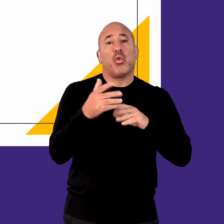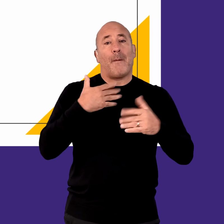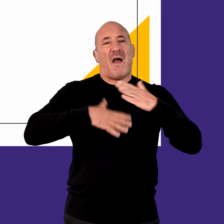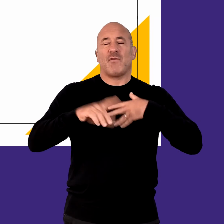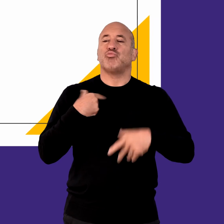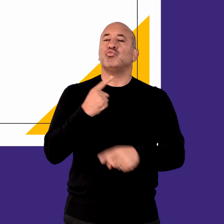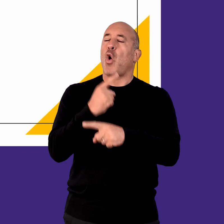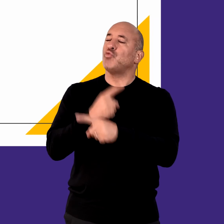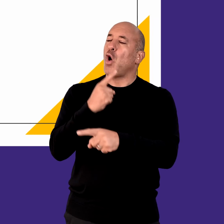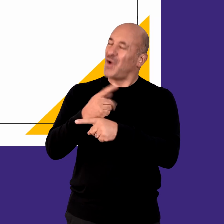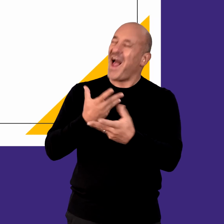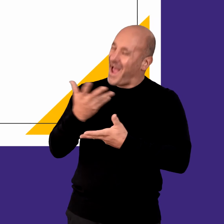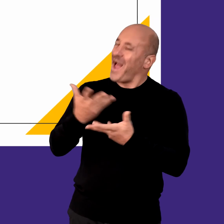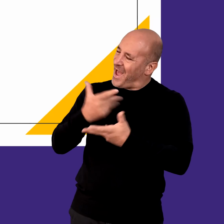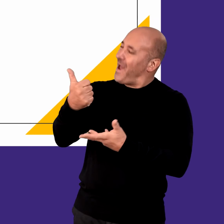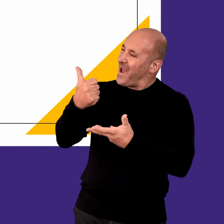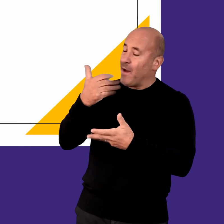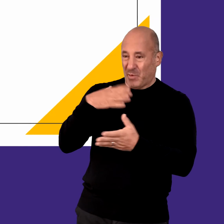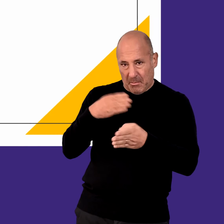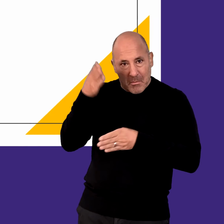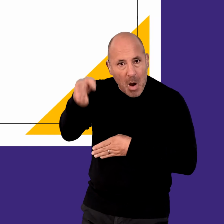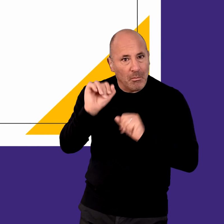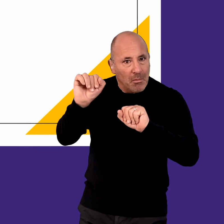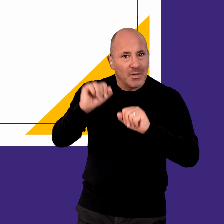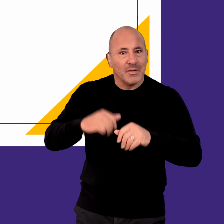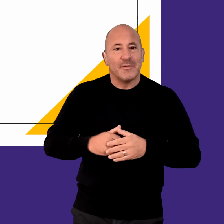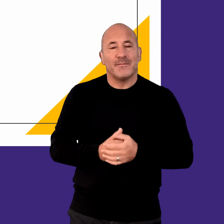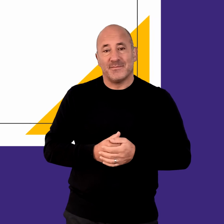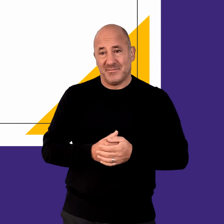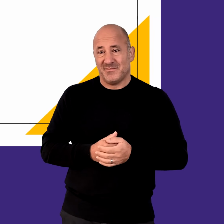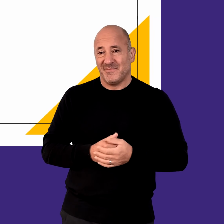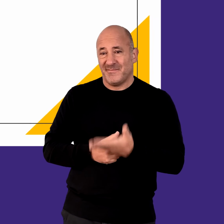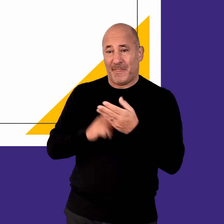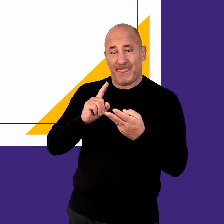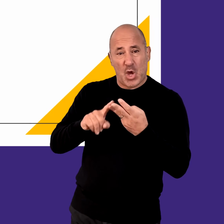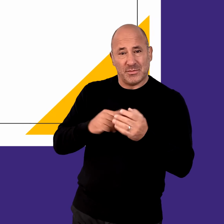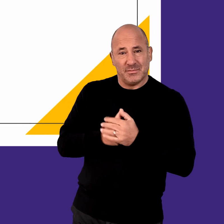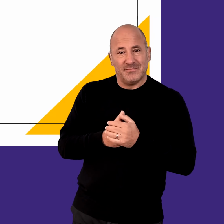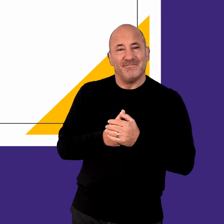we demonstrate our interest through our behaviours, not just through the conversation.